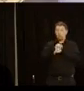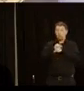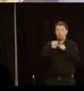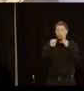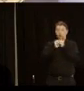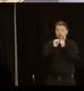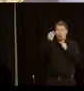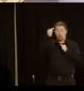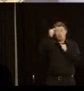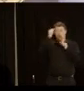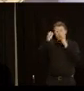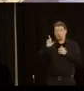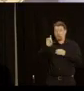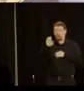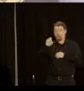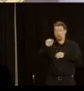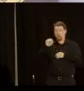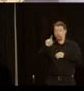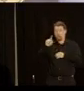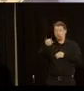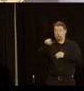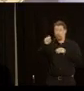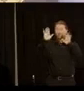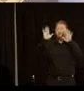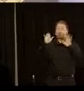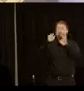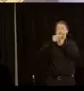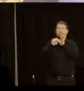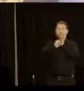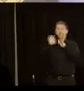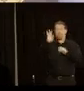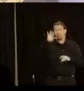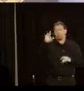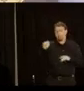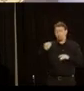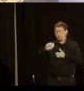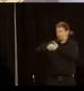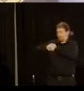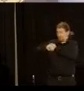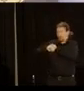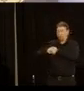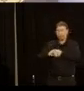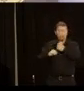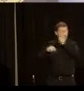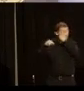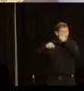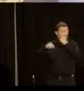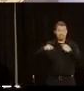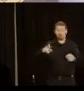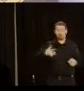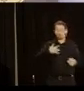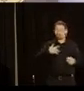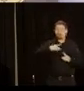Governor in the great state of Florida. And what I'll tell you is that an atmosphere like this one, it's always exciting to be able to speak